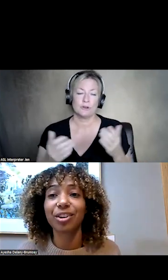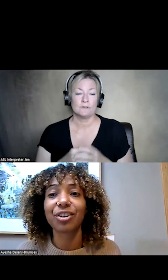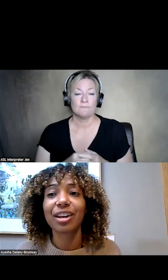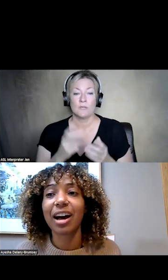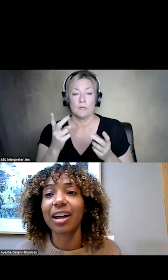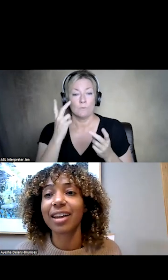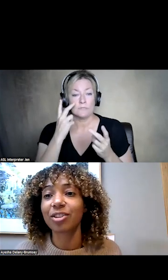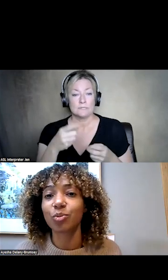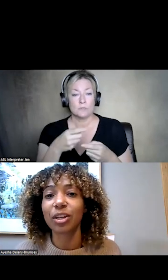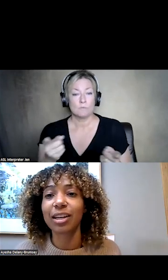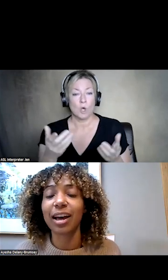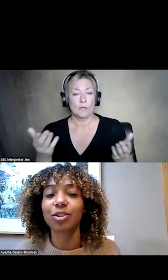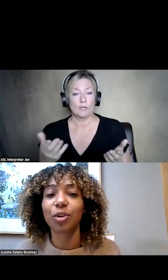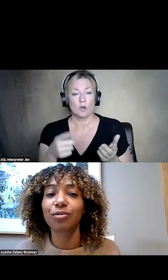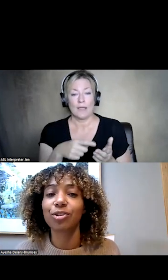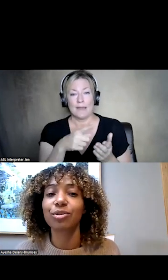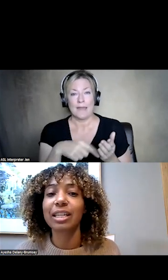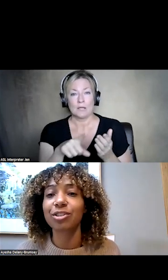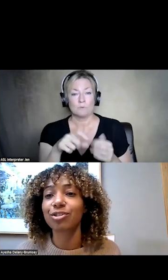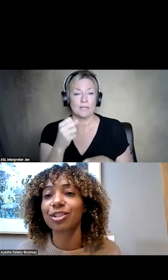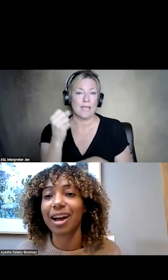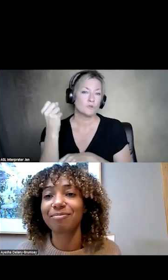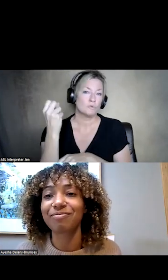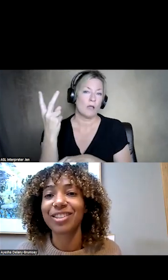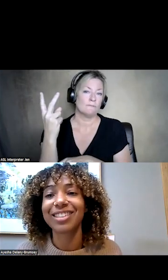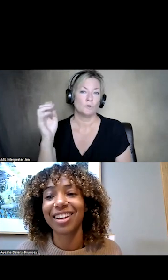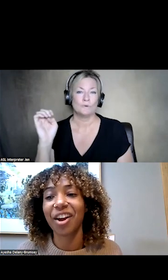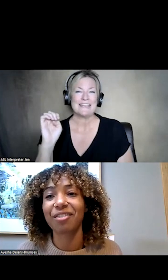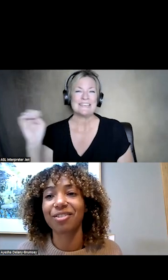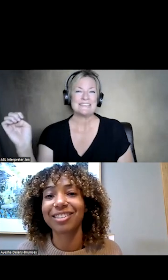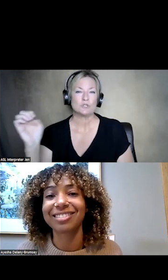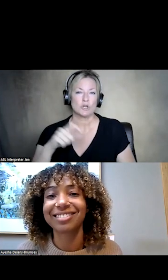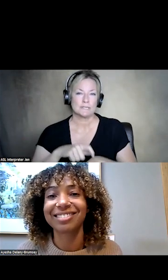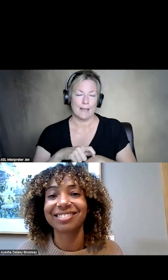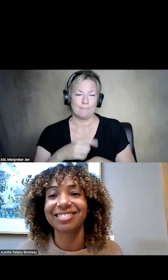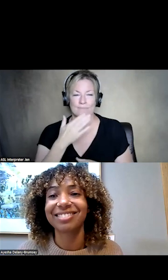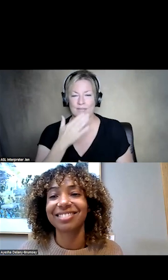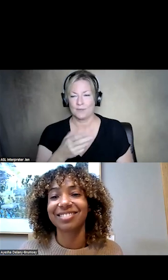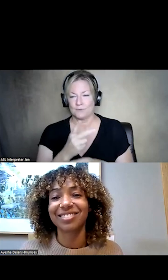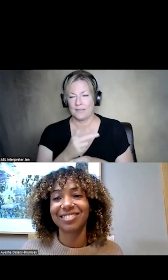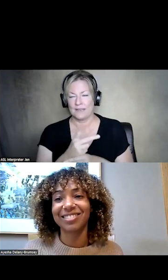you here next week at 12 noon Eastern time. Take care, everyone.